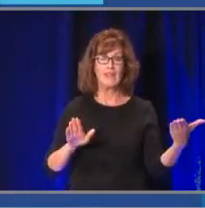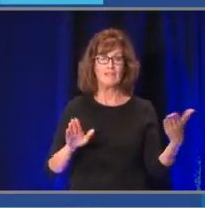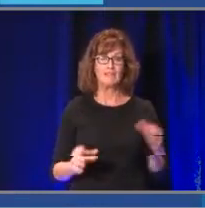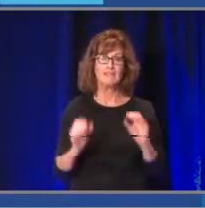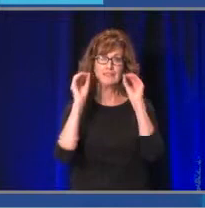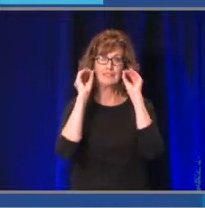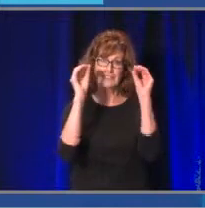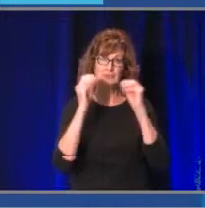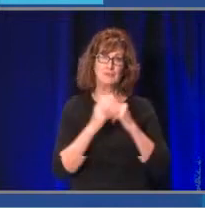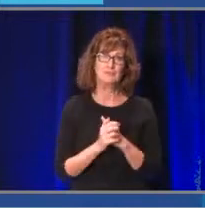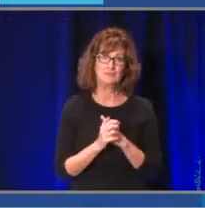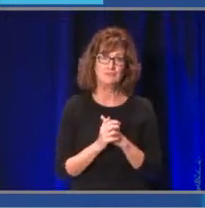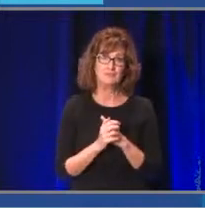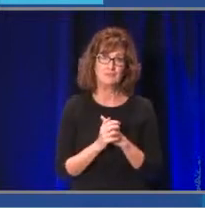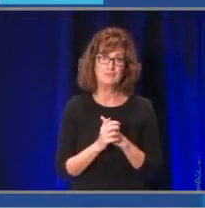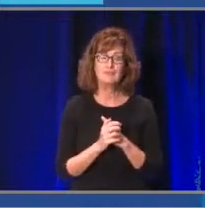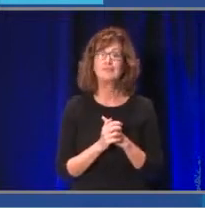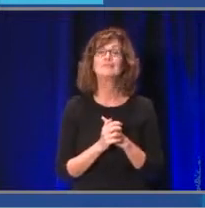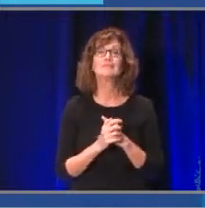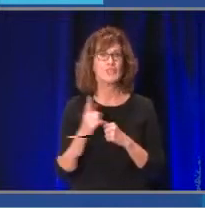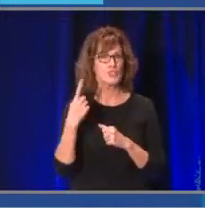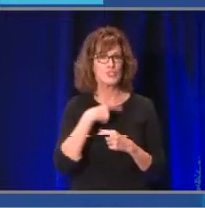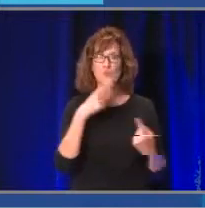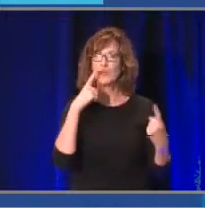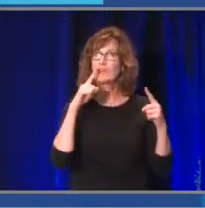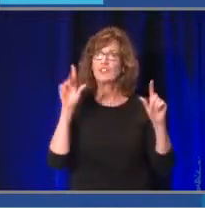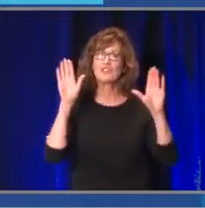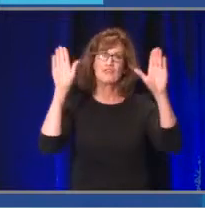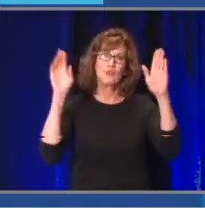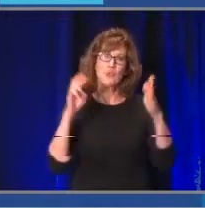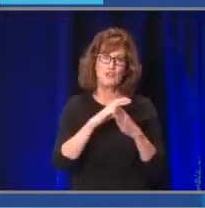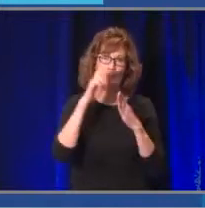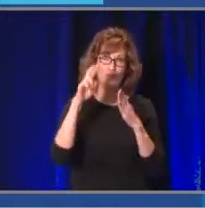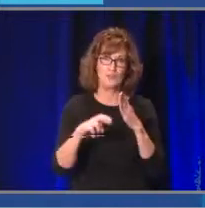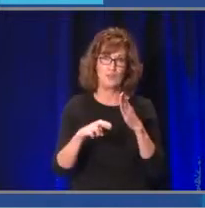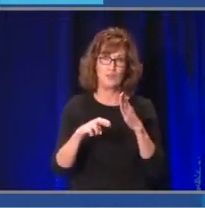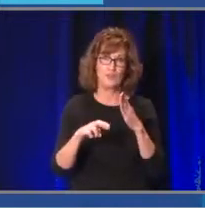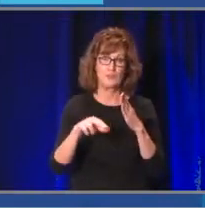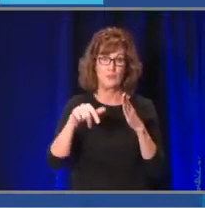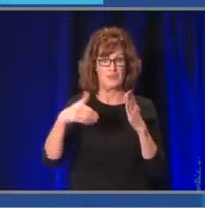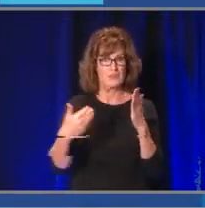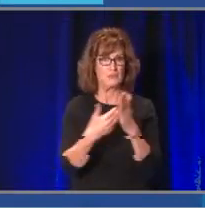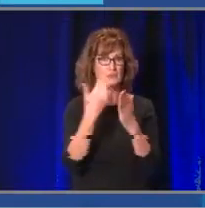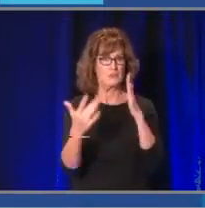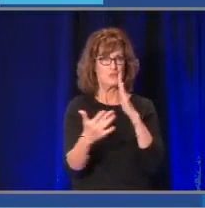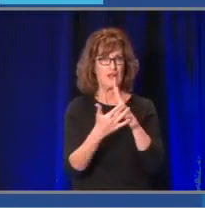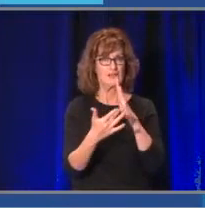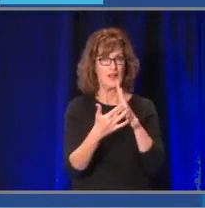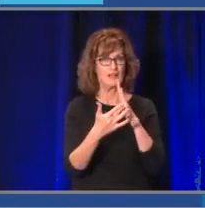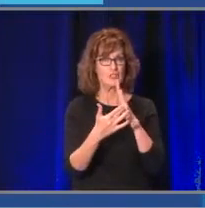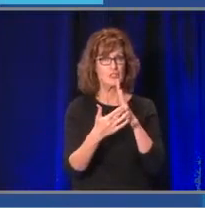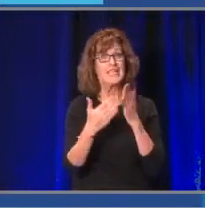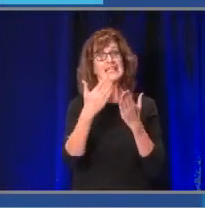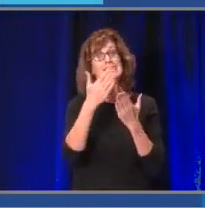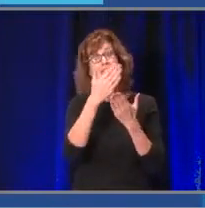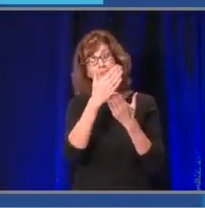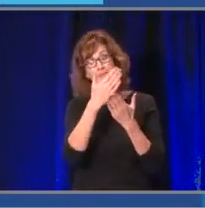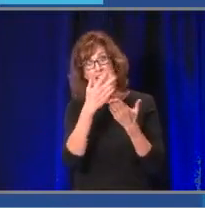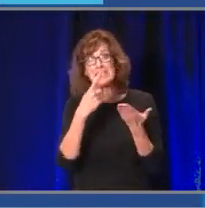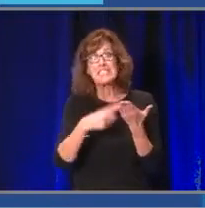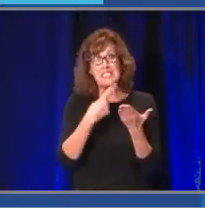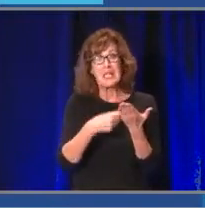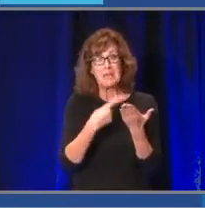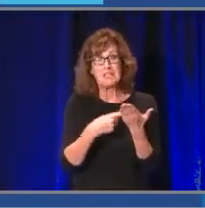0. So as you can see, we are achieving excellent results with this new technology, and in some parameters, even